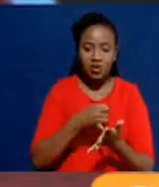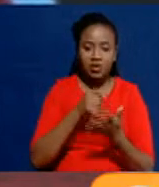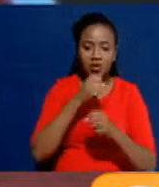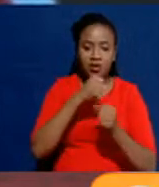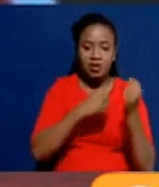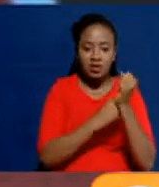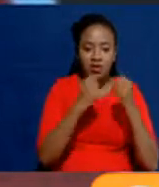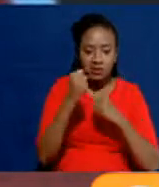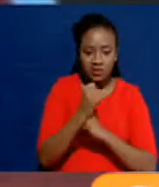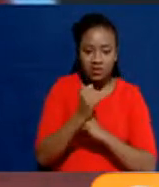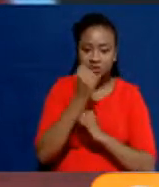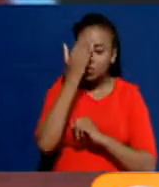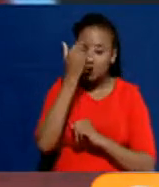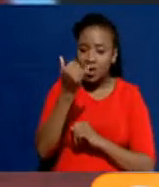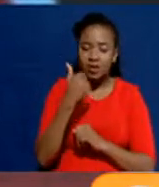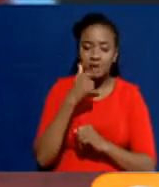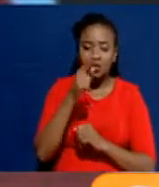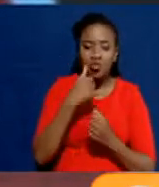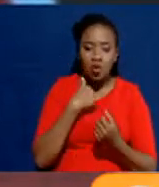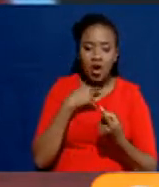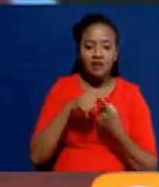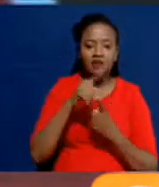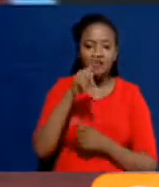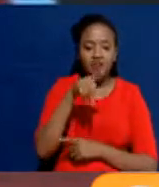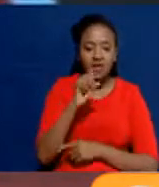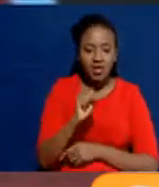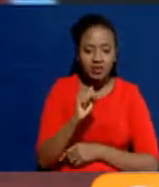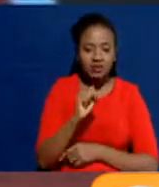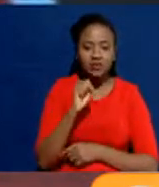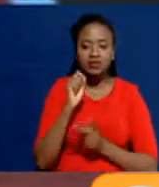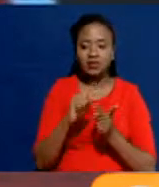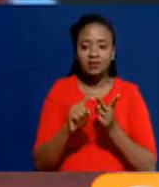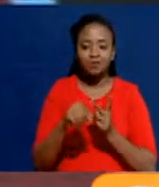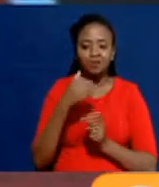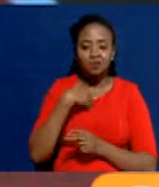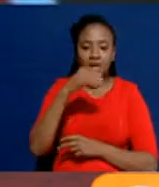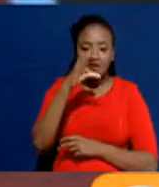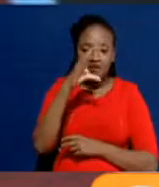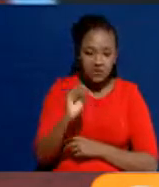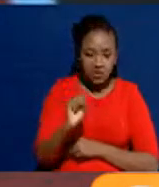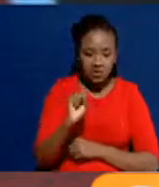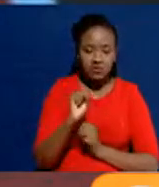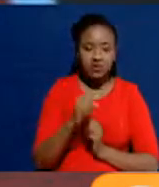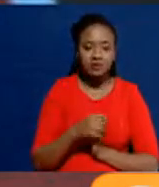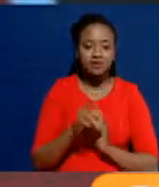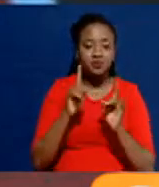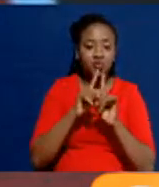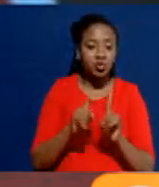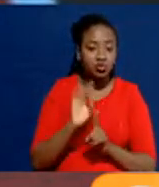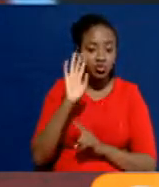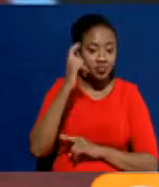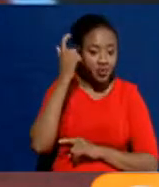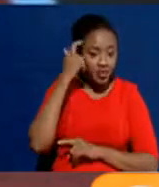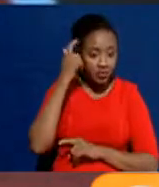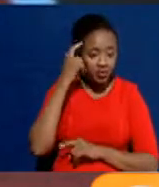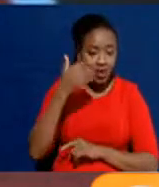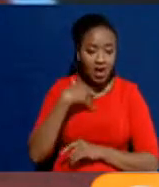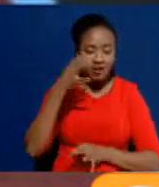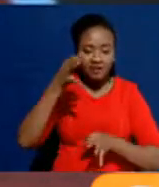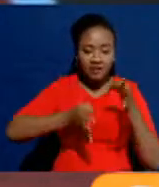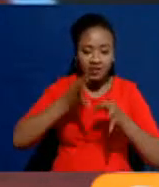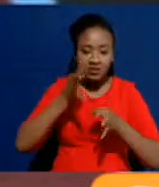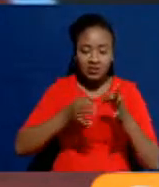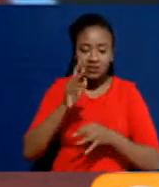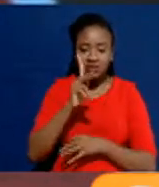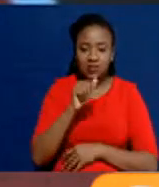structures, because you have PSs, that is principal secretaries, and you have cabinet secretaries. And remember, Justice Kanye at some point